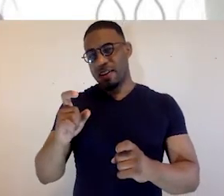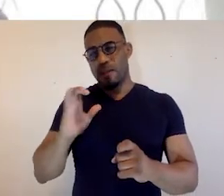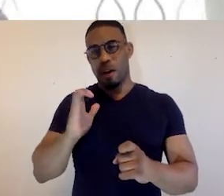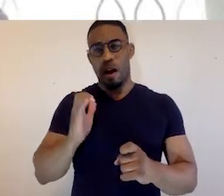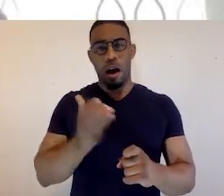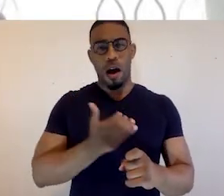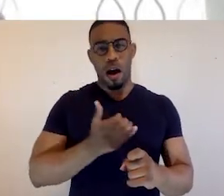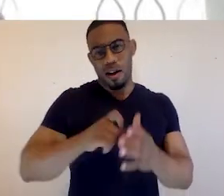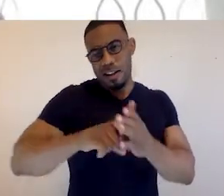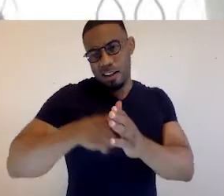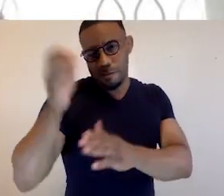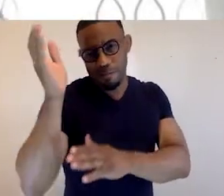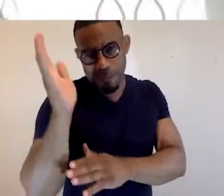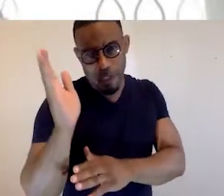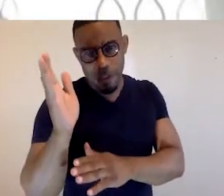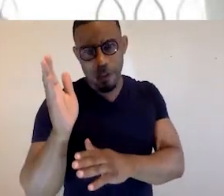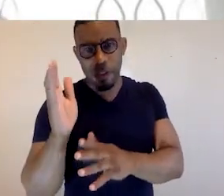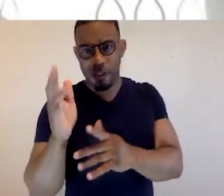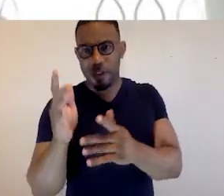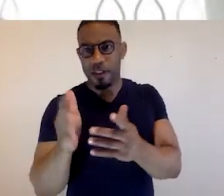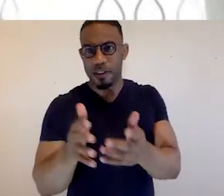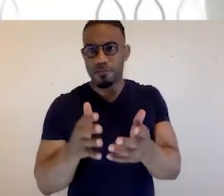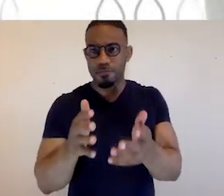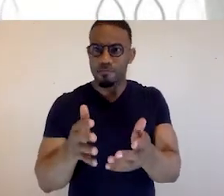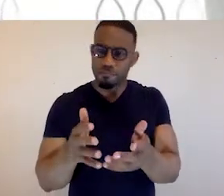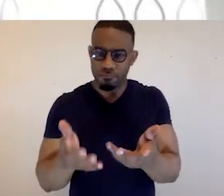give our keynote speaker